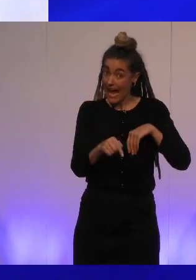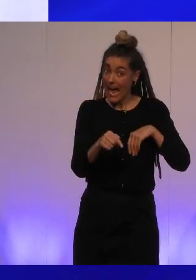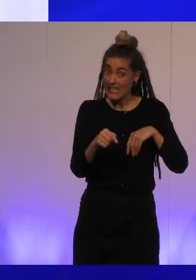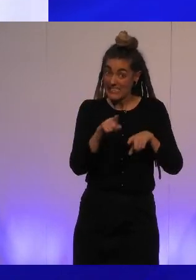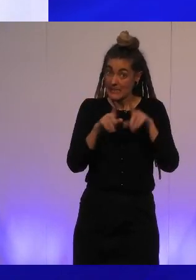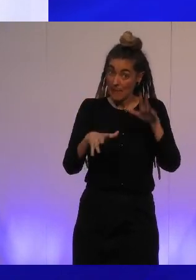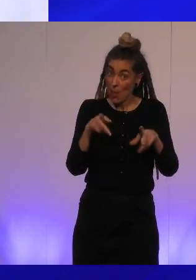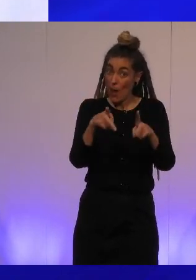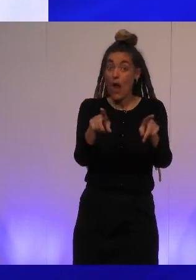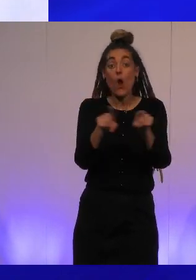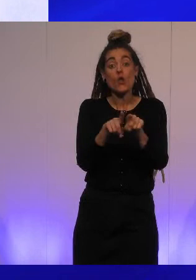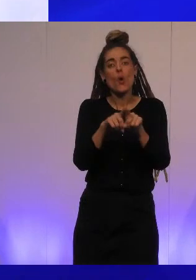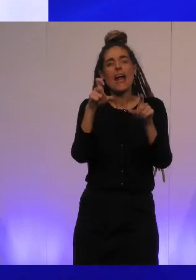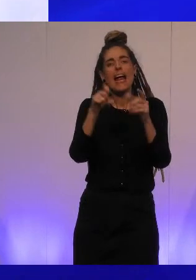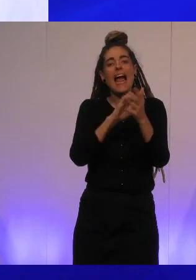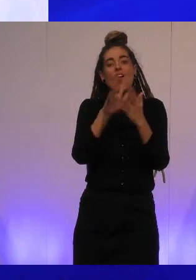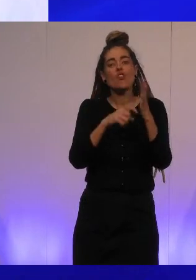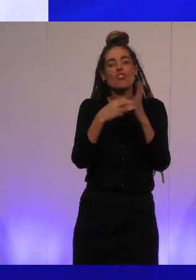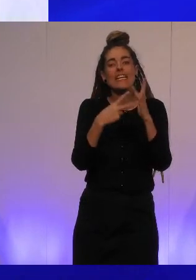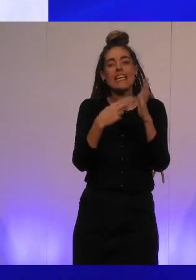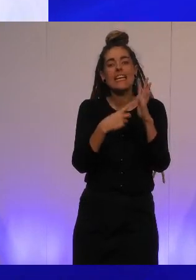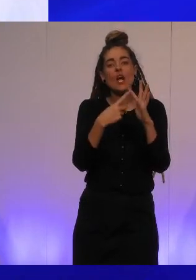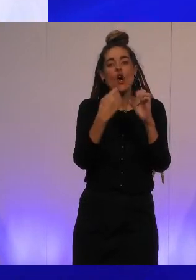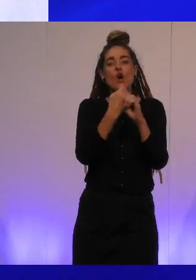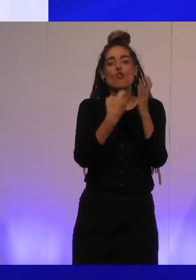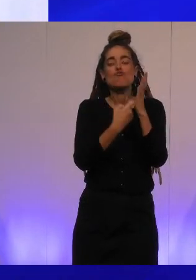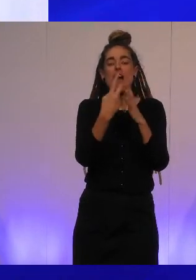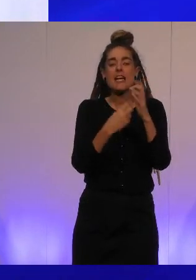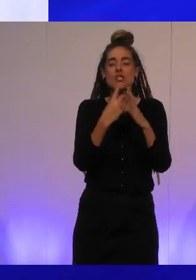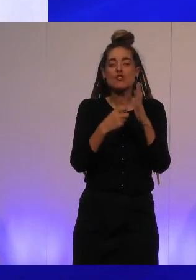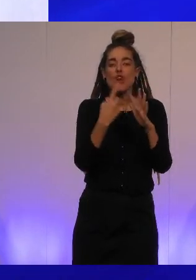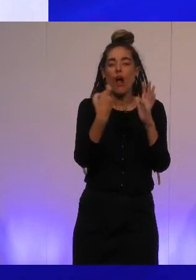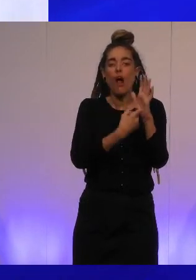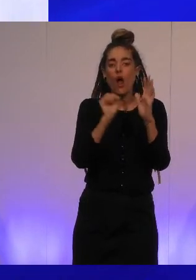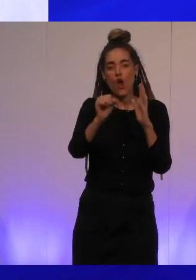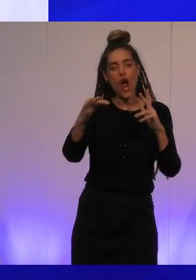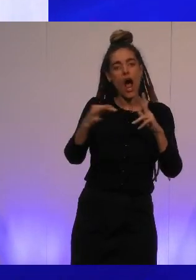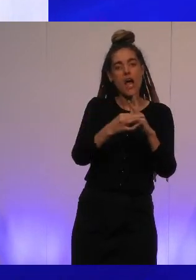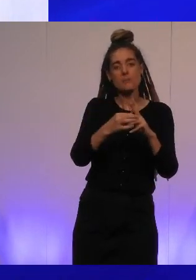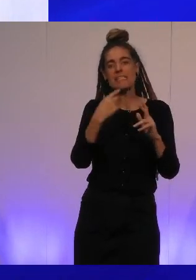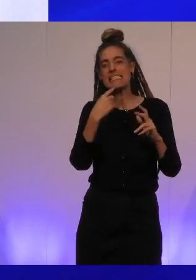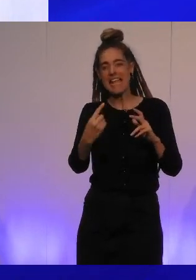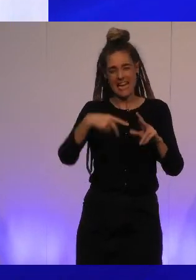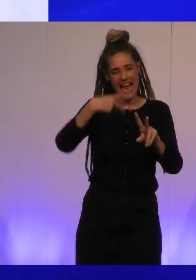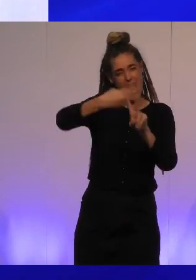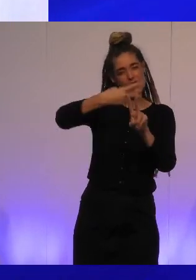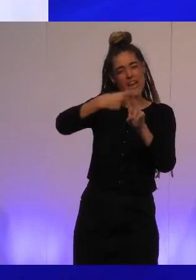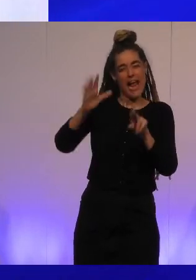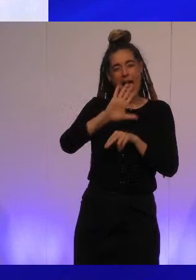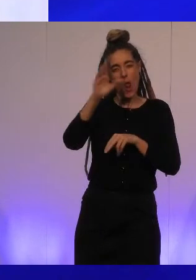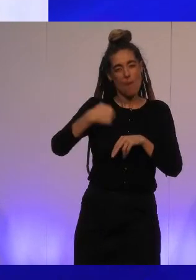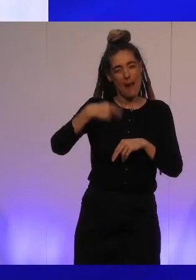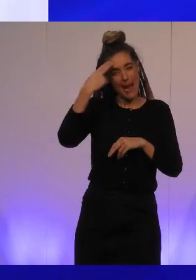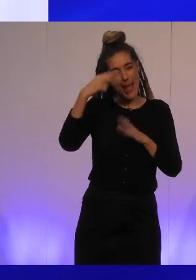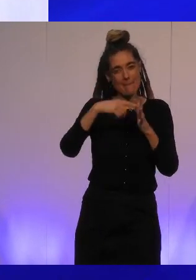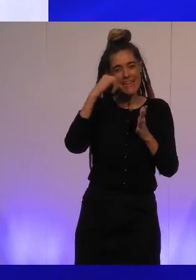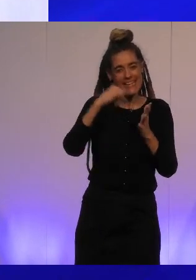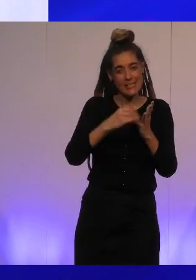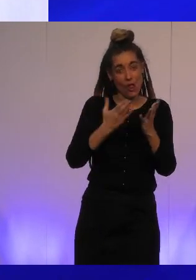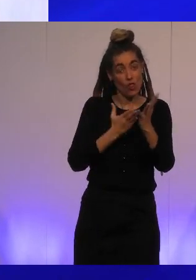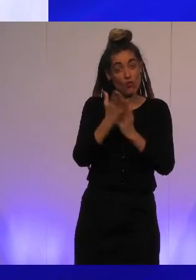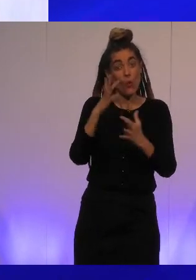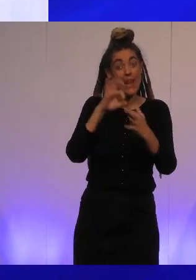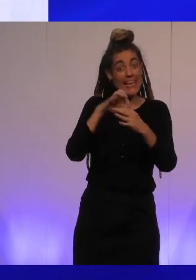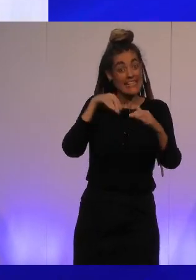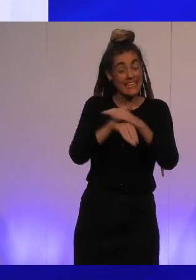Catherine Granger's husband, her being the one who championed the "Hello, my name is" that David linked in, which I thought was an